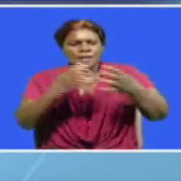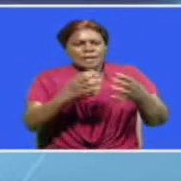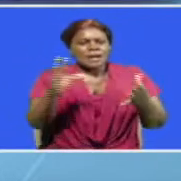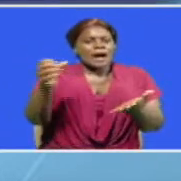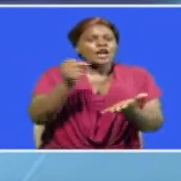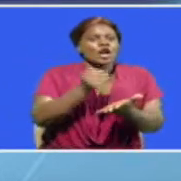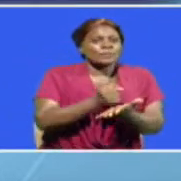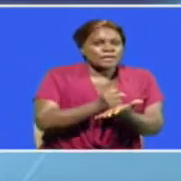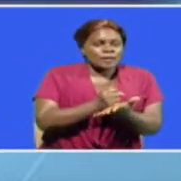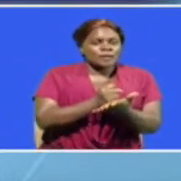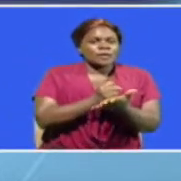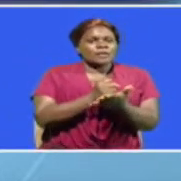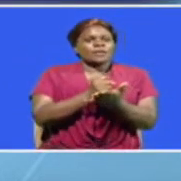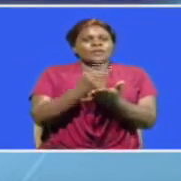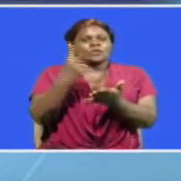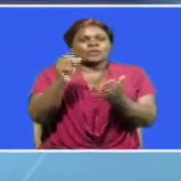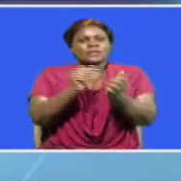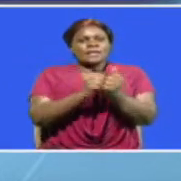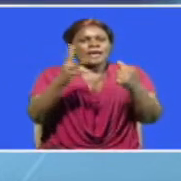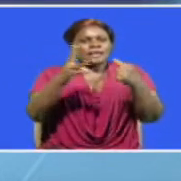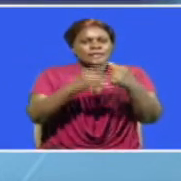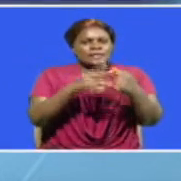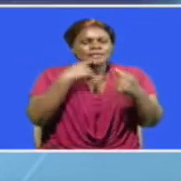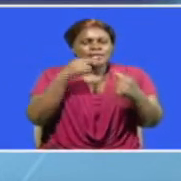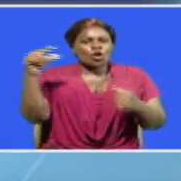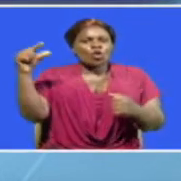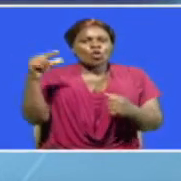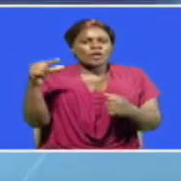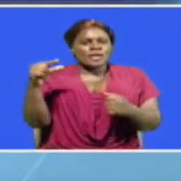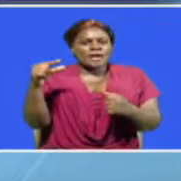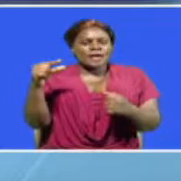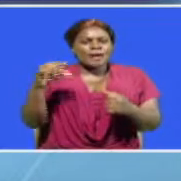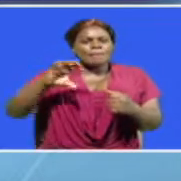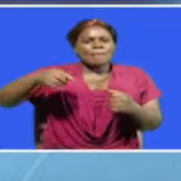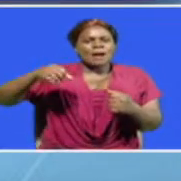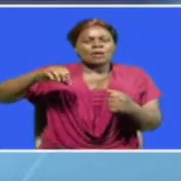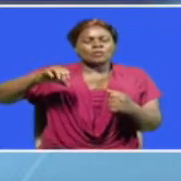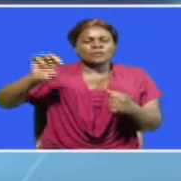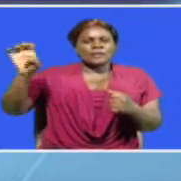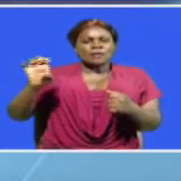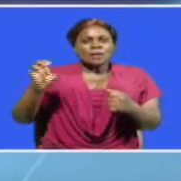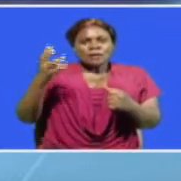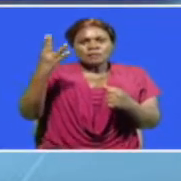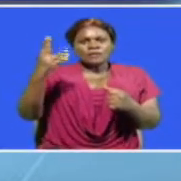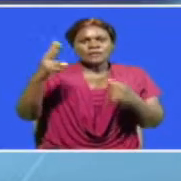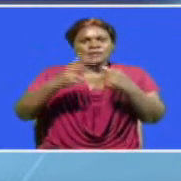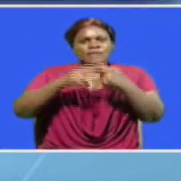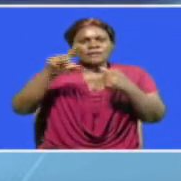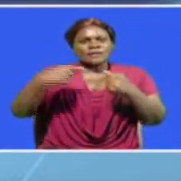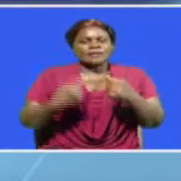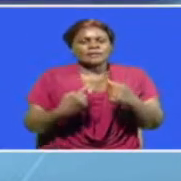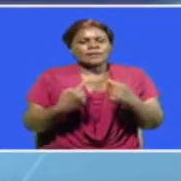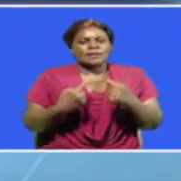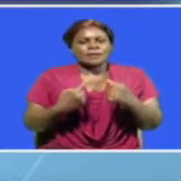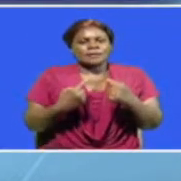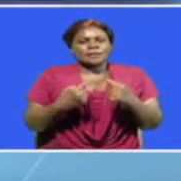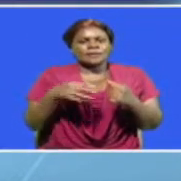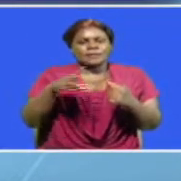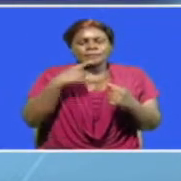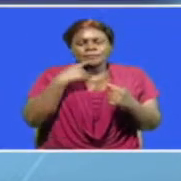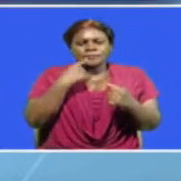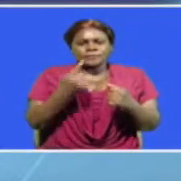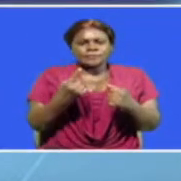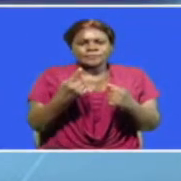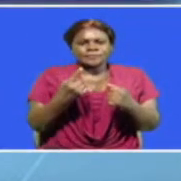totem. The 2019 census places the Ogiek of Mount Elgon at a paltry 7,000 and have blamed their